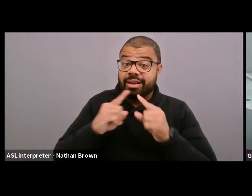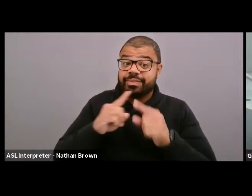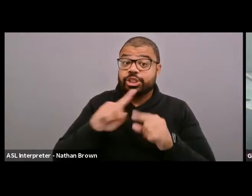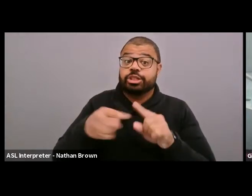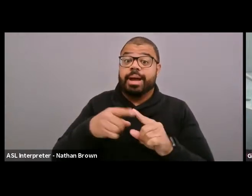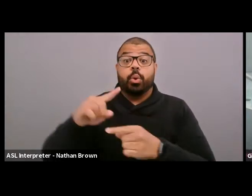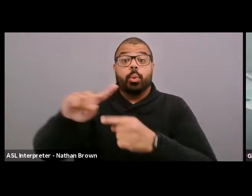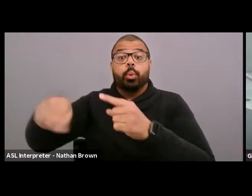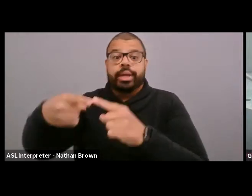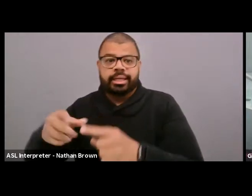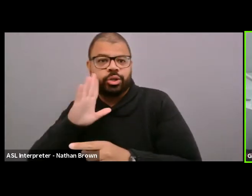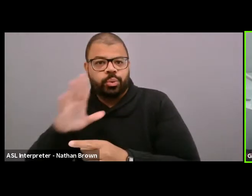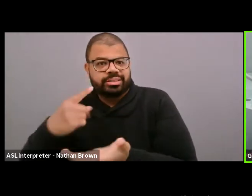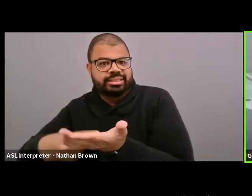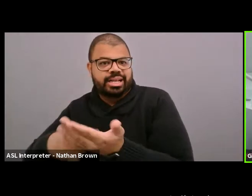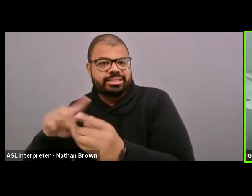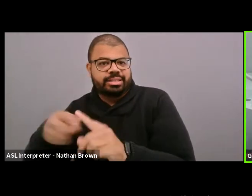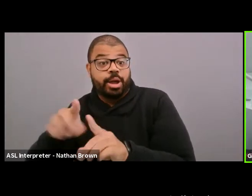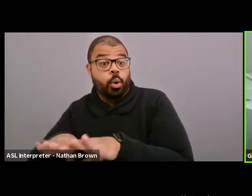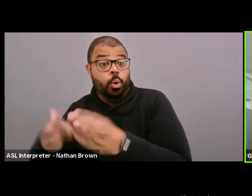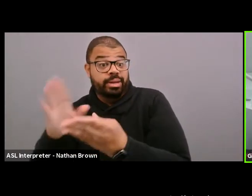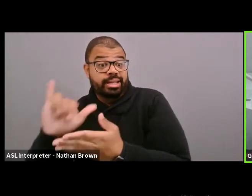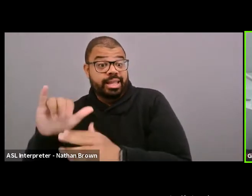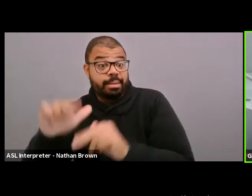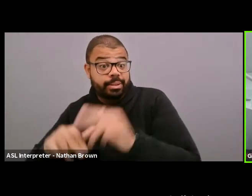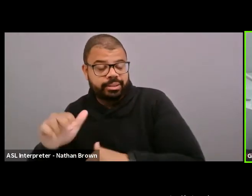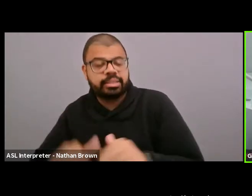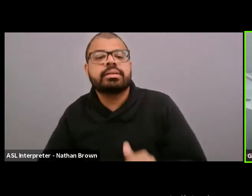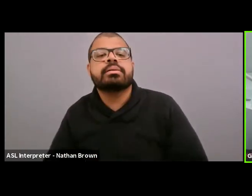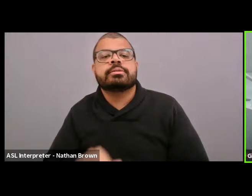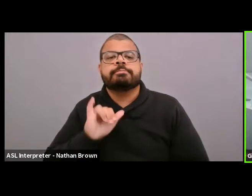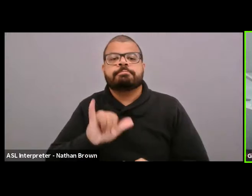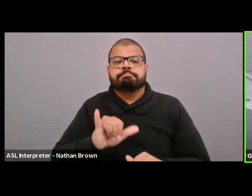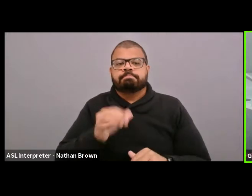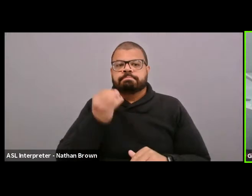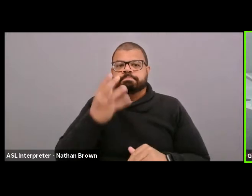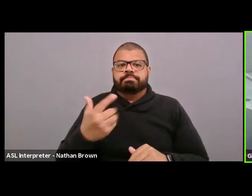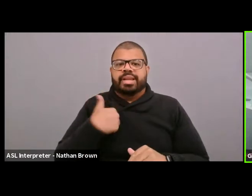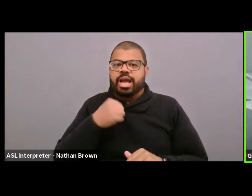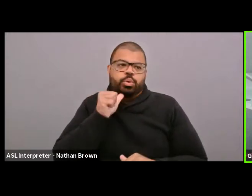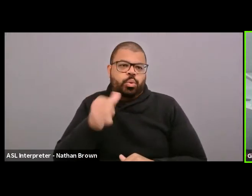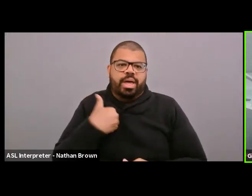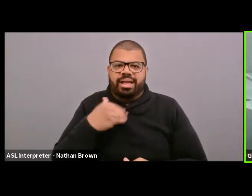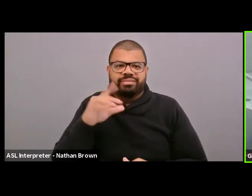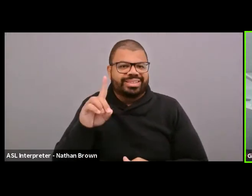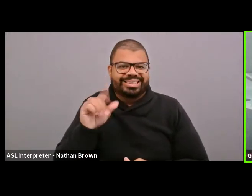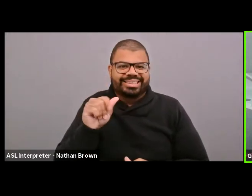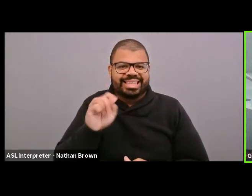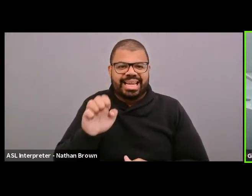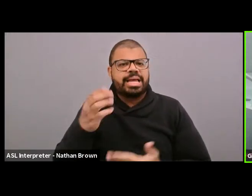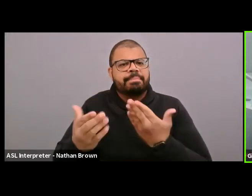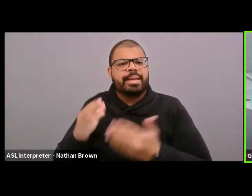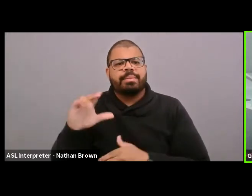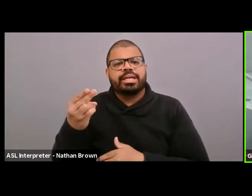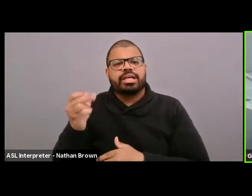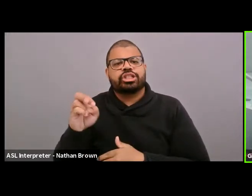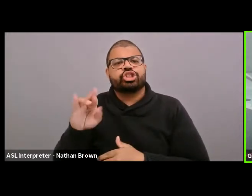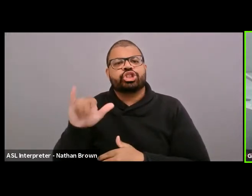begin. I see. So I don't have, especially me, I don't have a date yet. Maybe Cheryl, she's gonna be